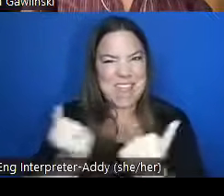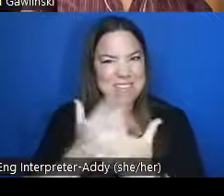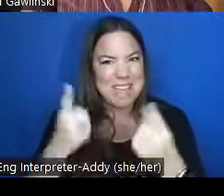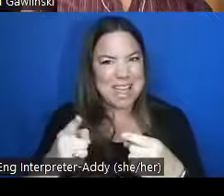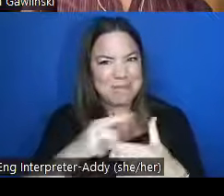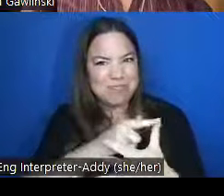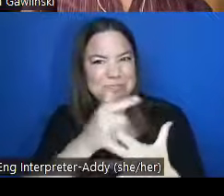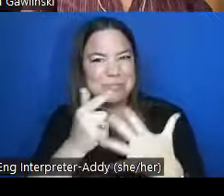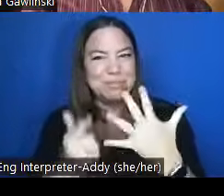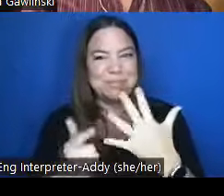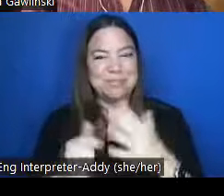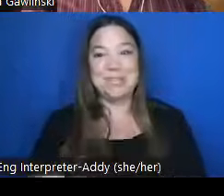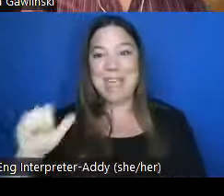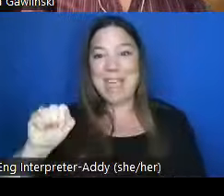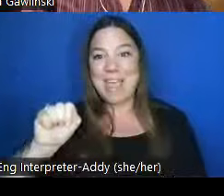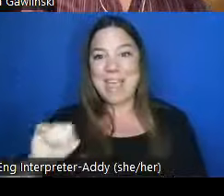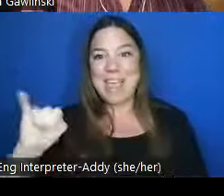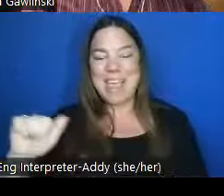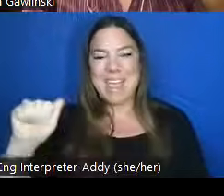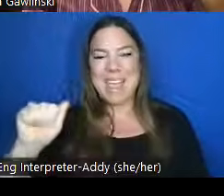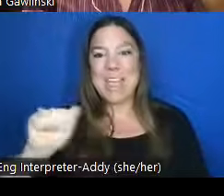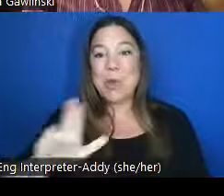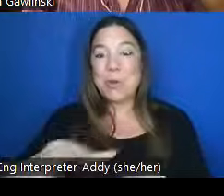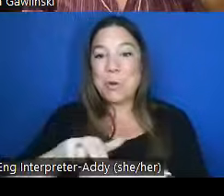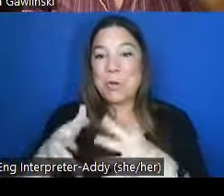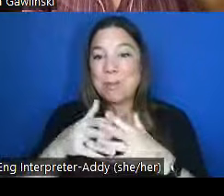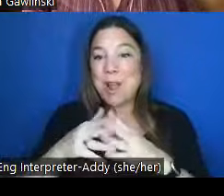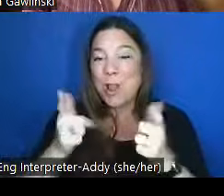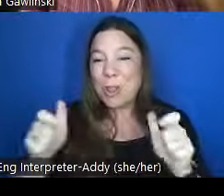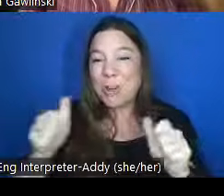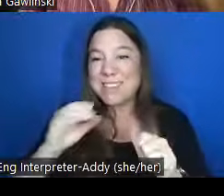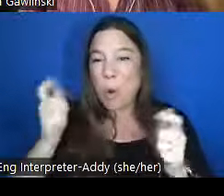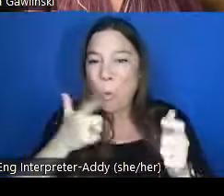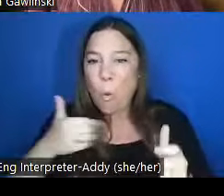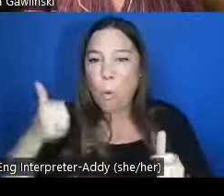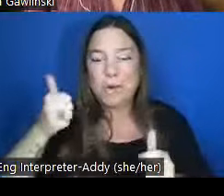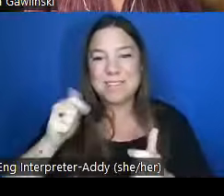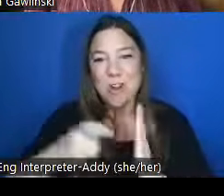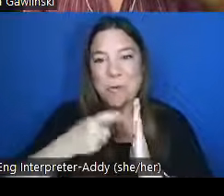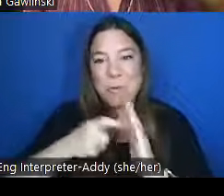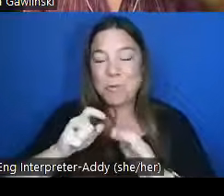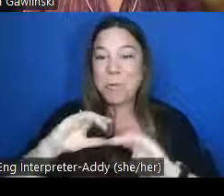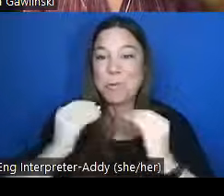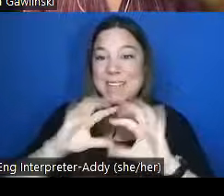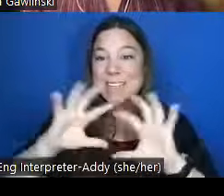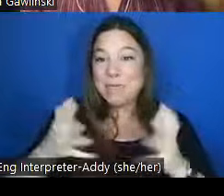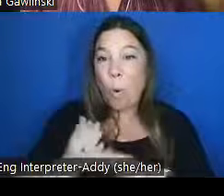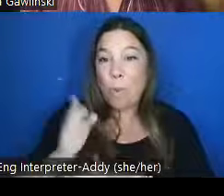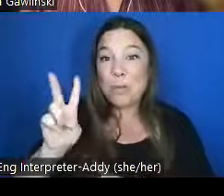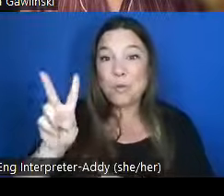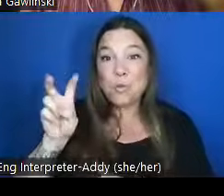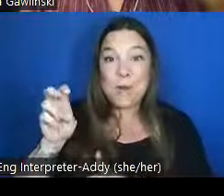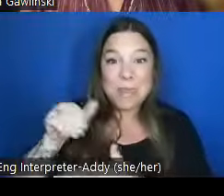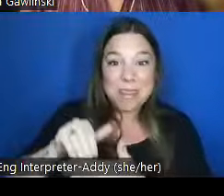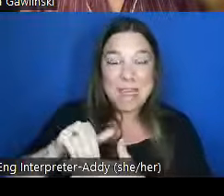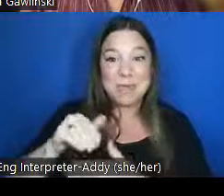The AIA is North America's largest and oldest archaeological organization with over 200,000 members